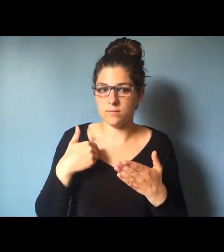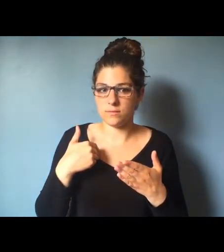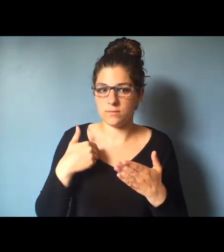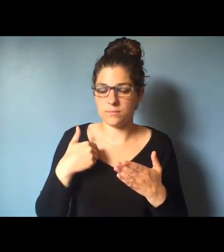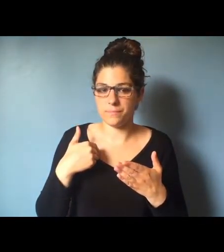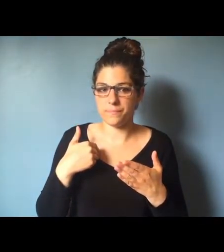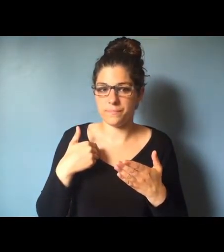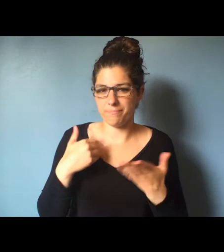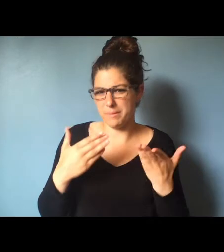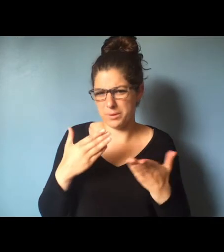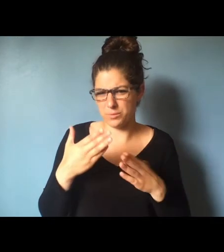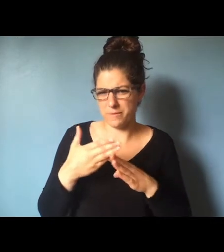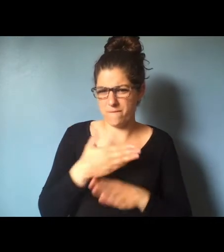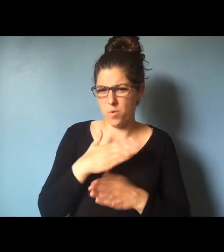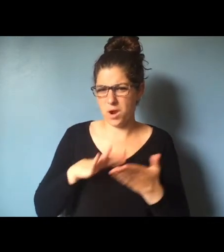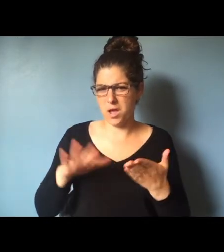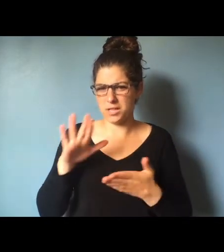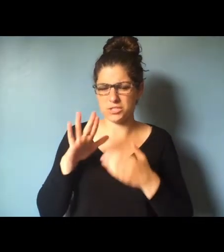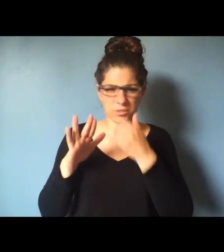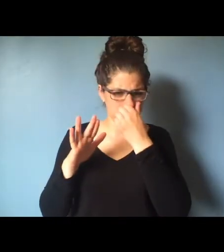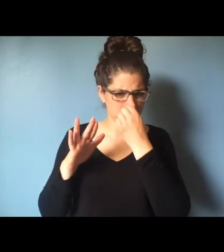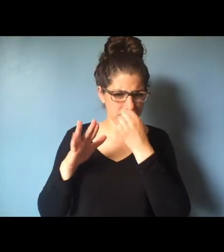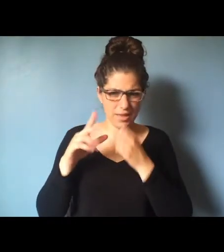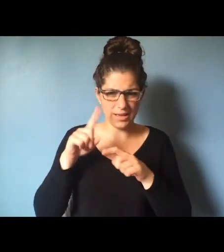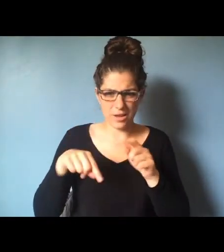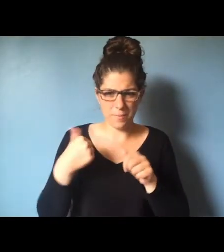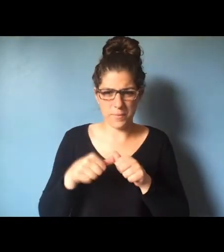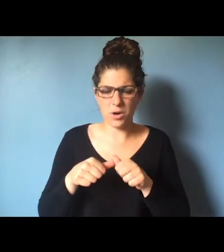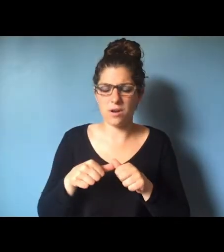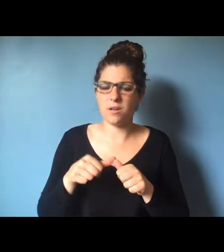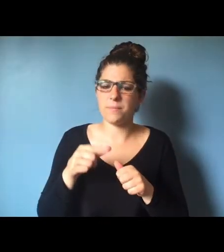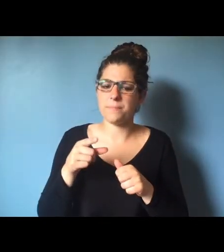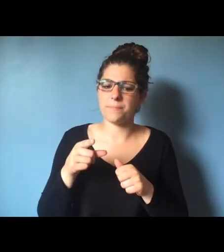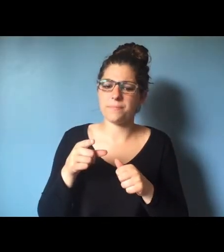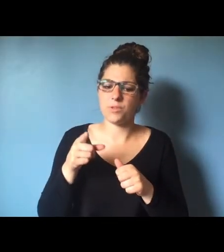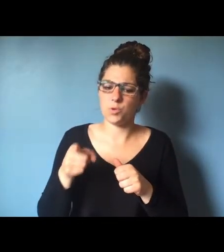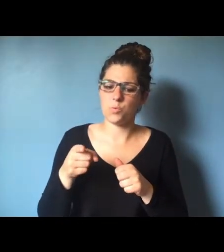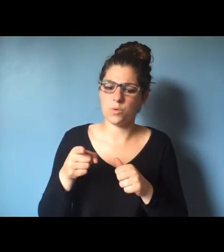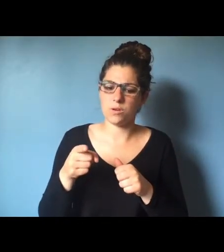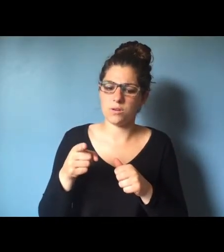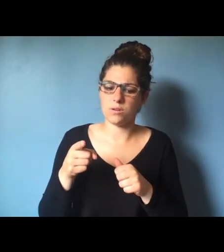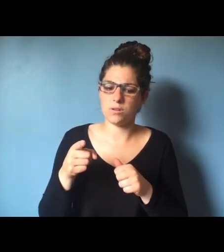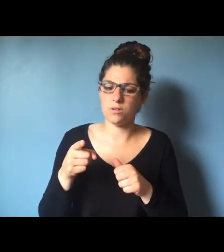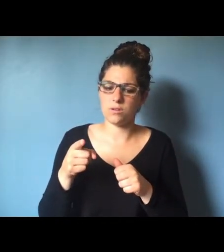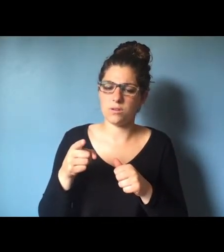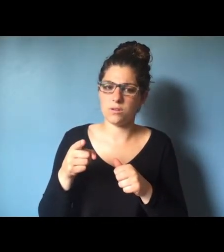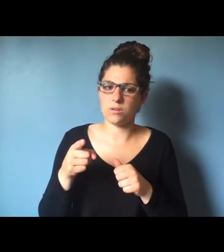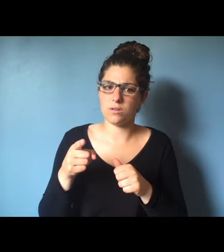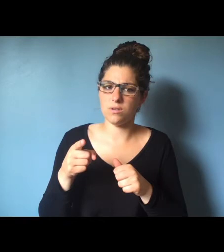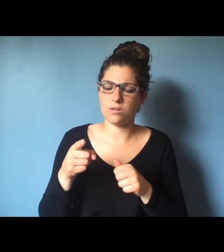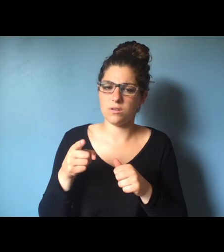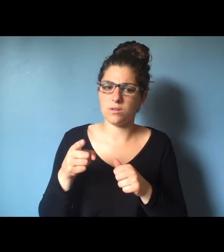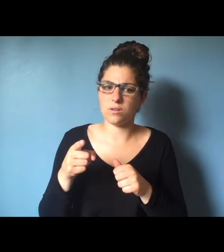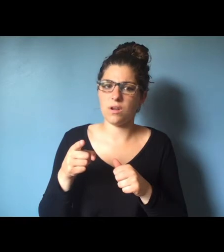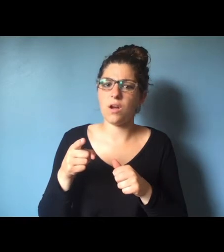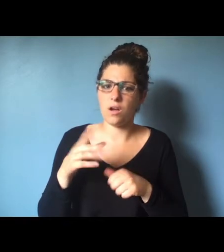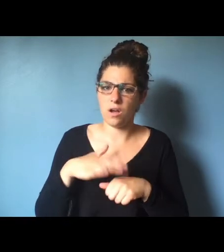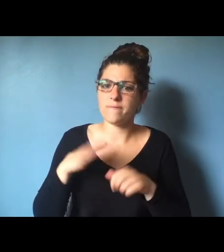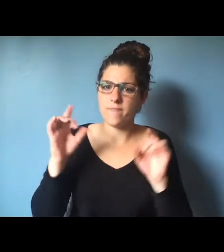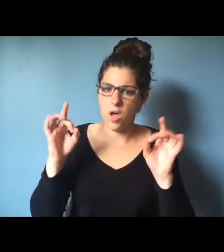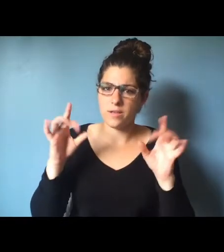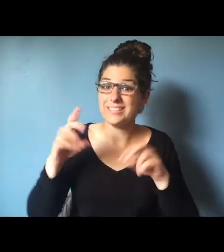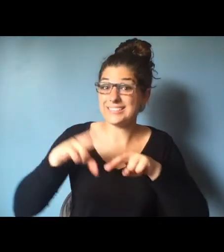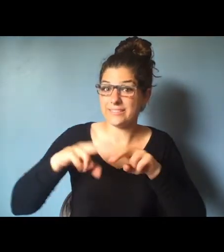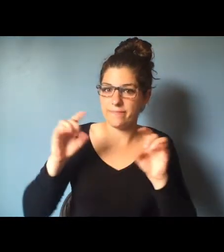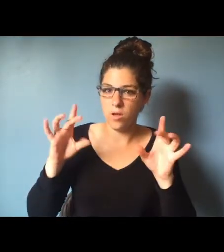or maybe it was right before college, I can't really remember, where you were recruited to play sit volleyball.